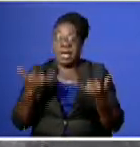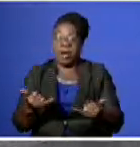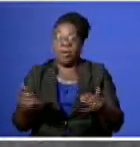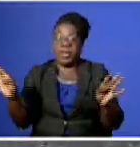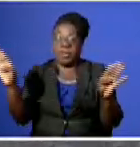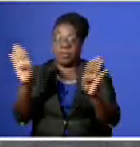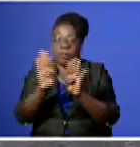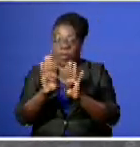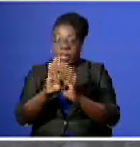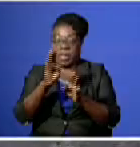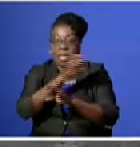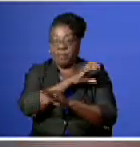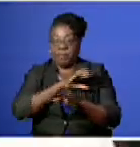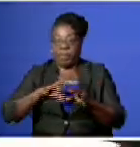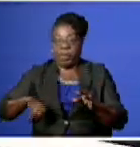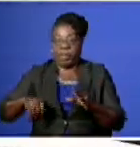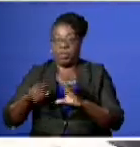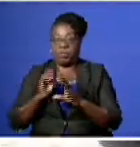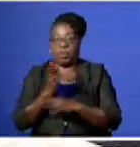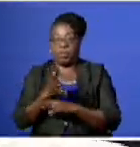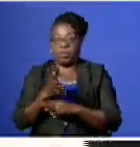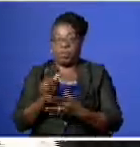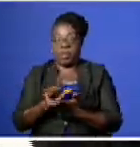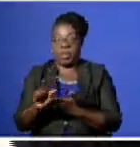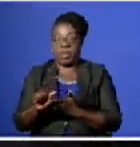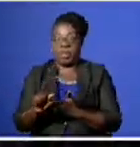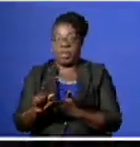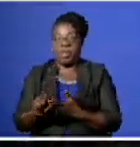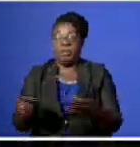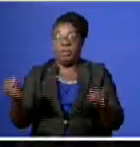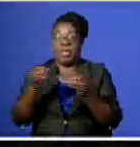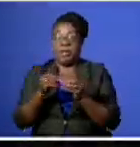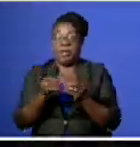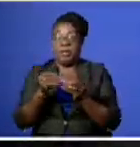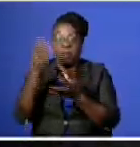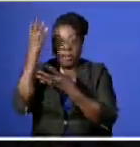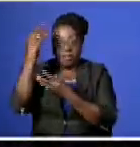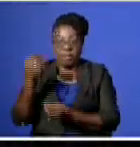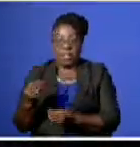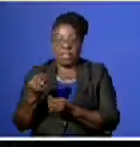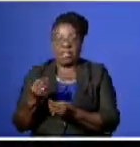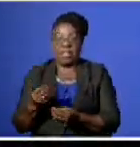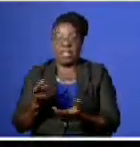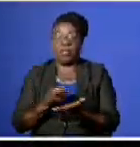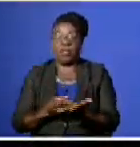investigations are expected to continue throughout the week, revealing more details into exactly what took